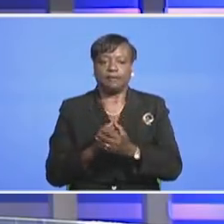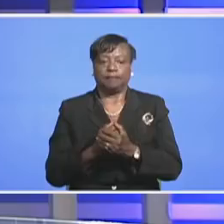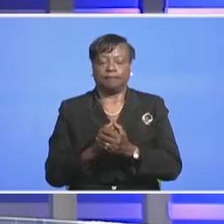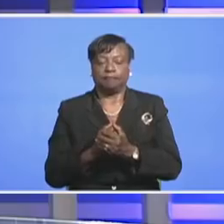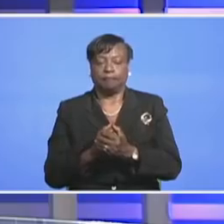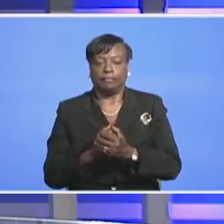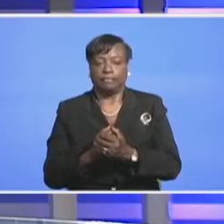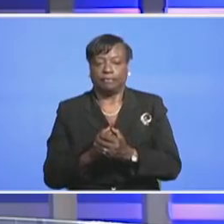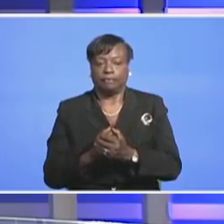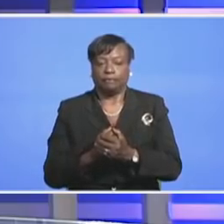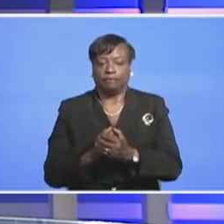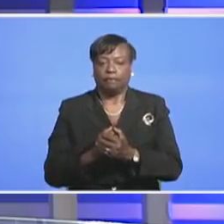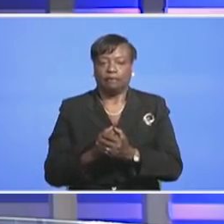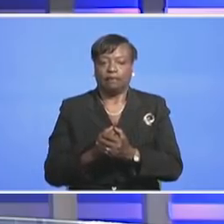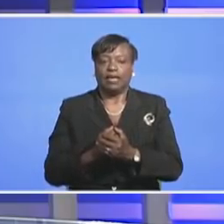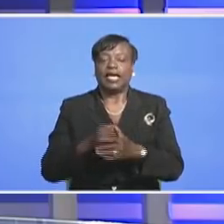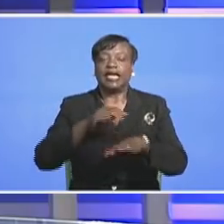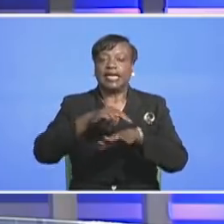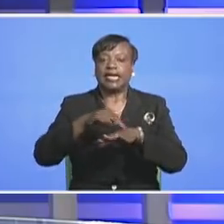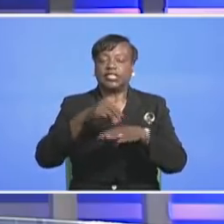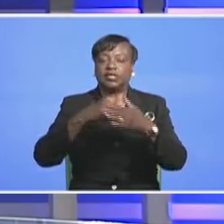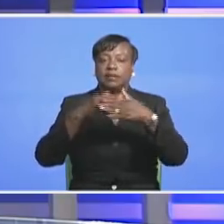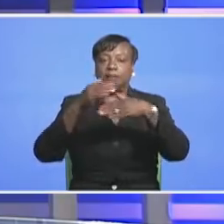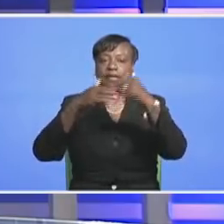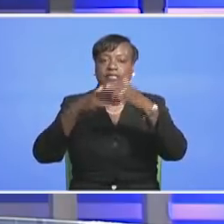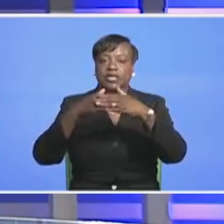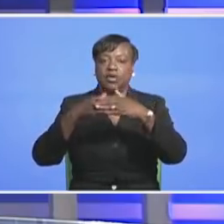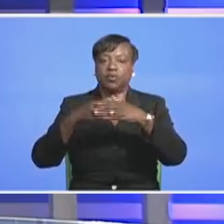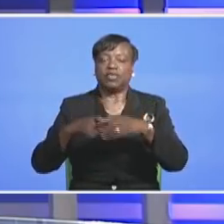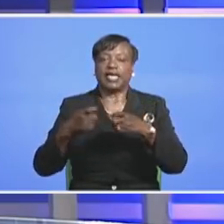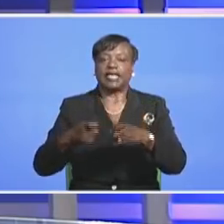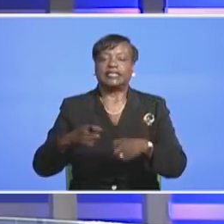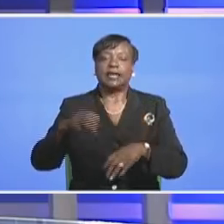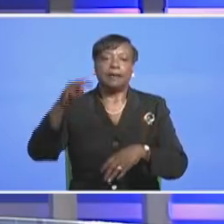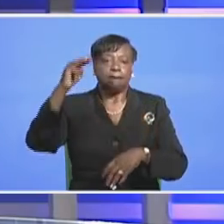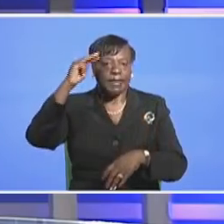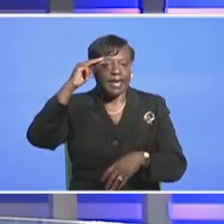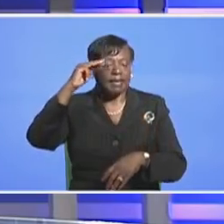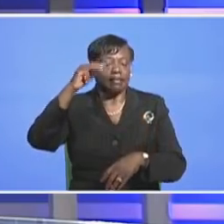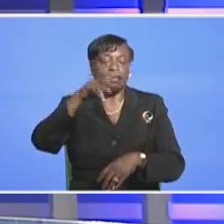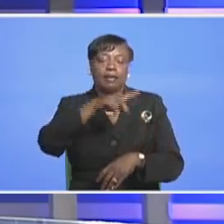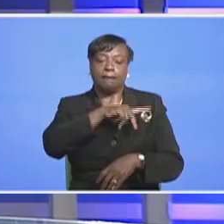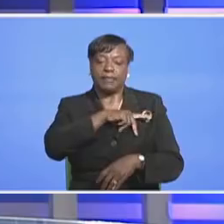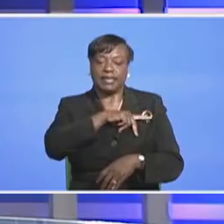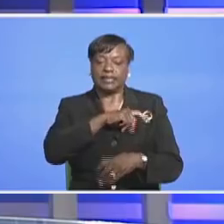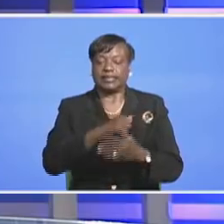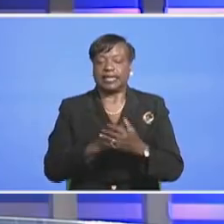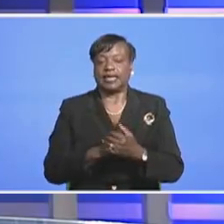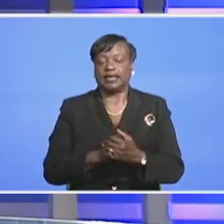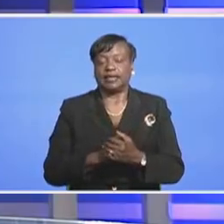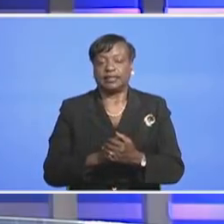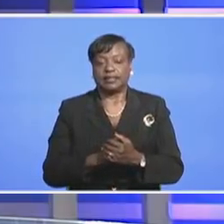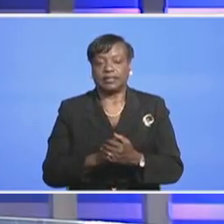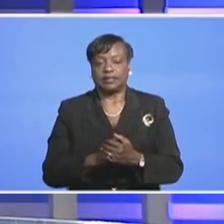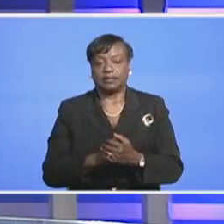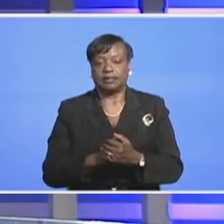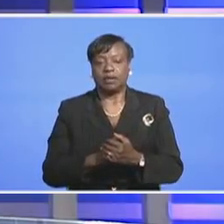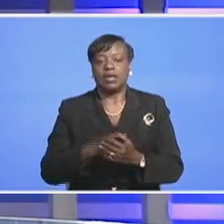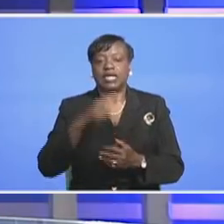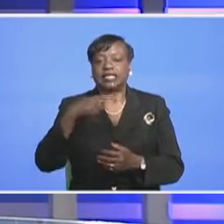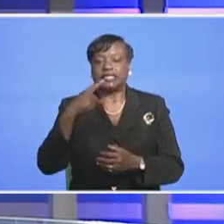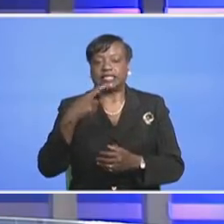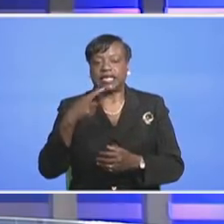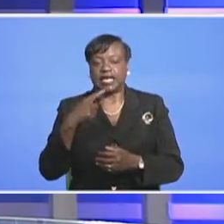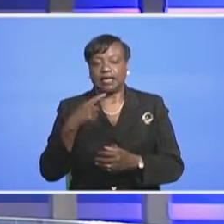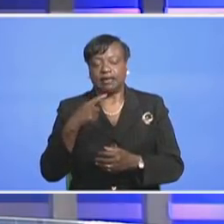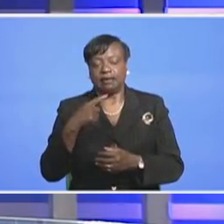aired on the program Nation Building with guest the Honorable Michael Pintard, Minister of Youth, Sports and Culture. Now, I want to say another round